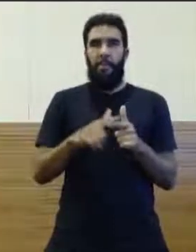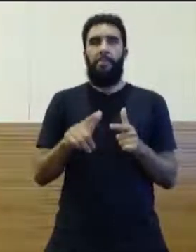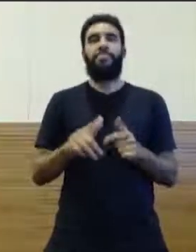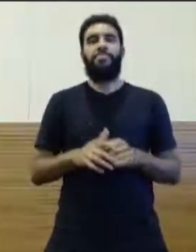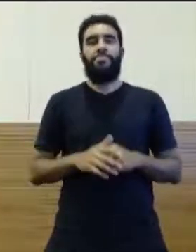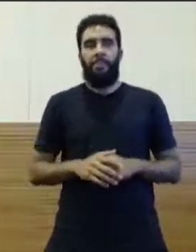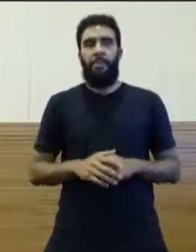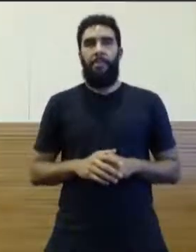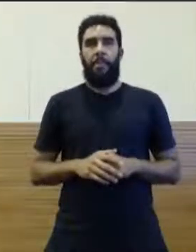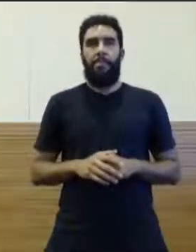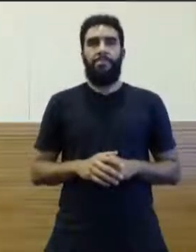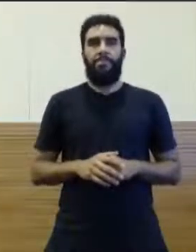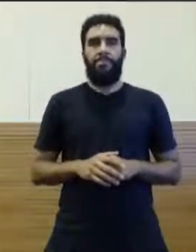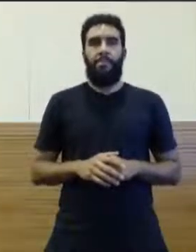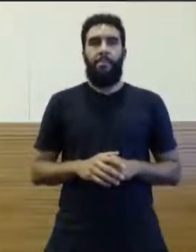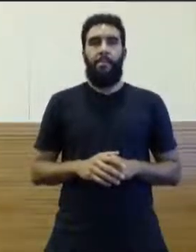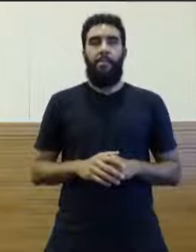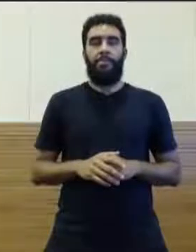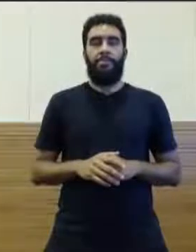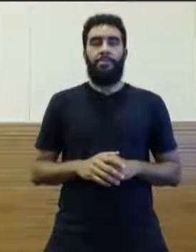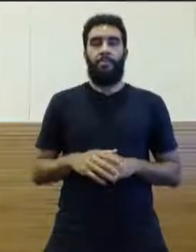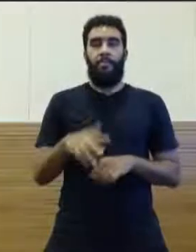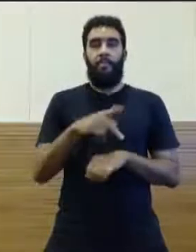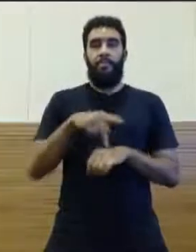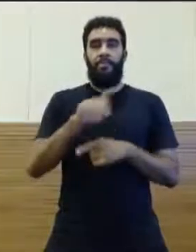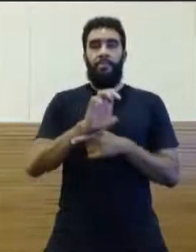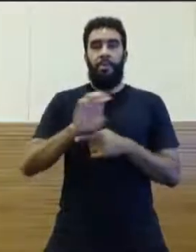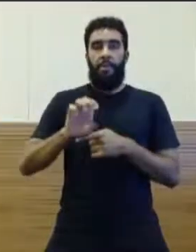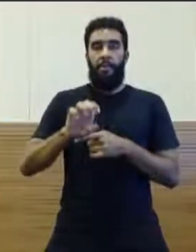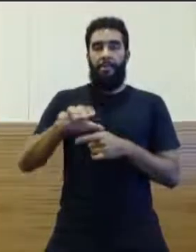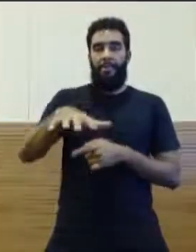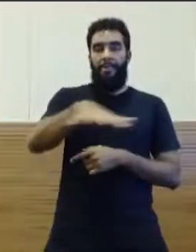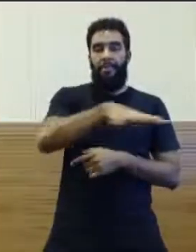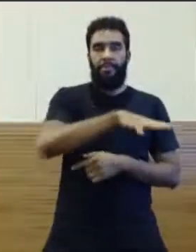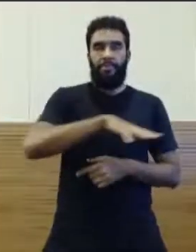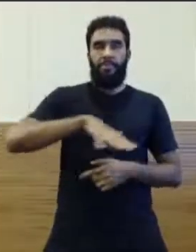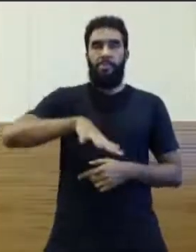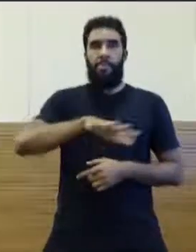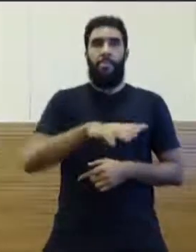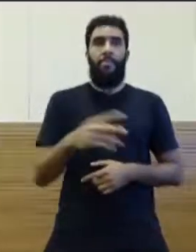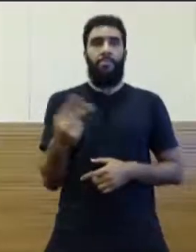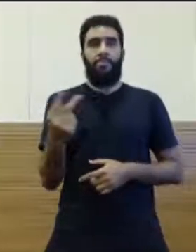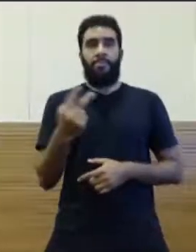has problems. We are the second country from the region.